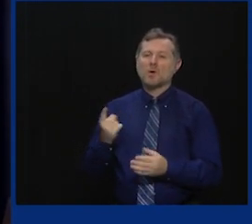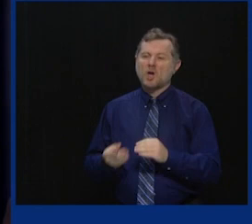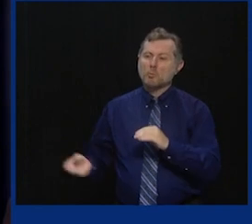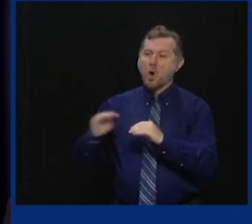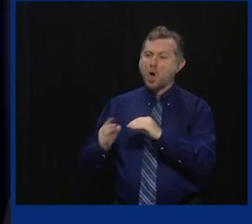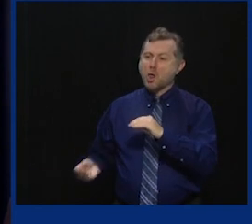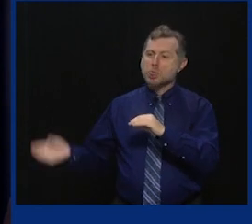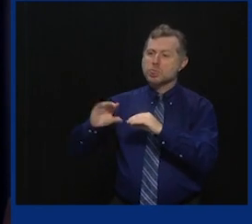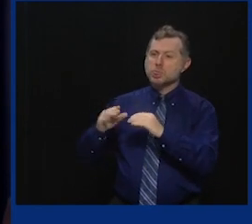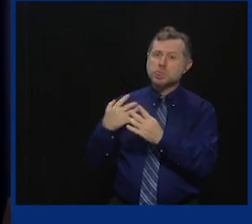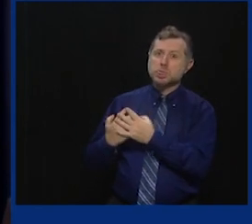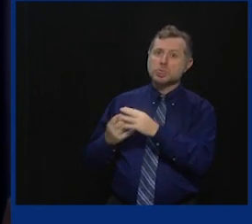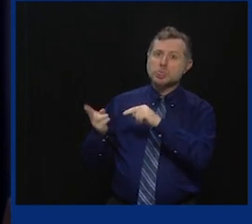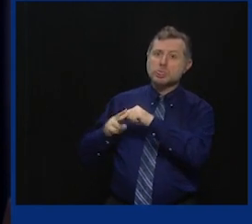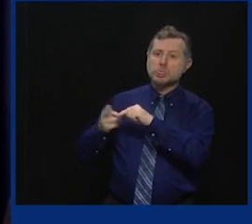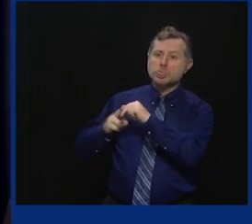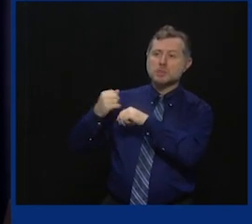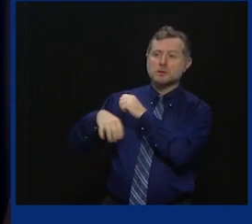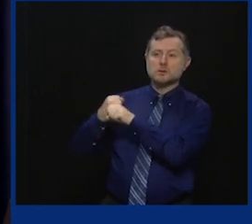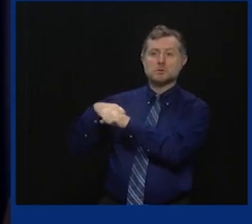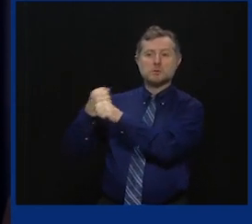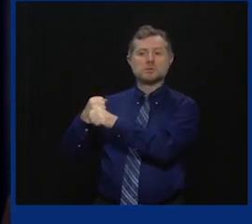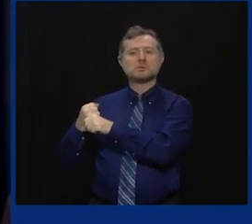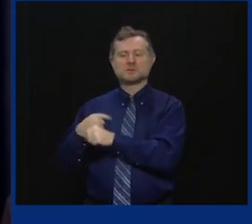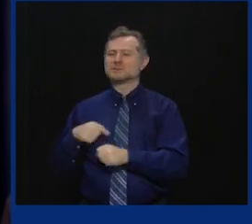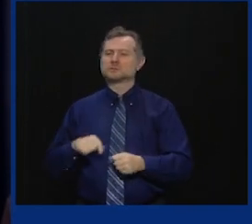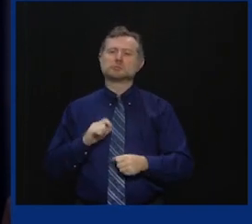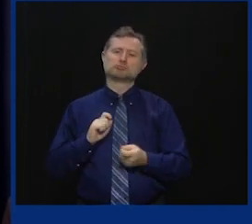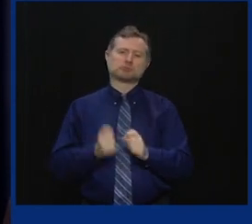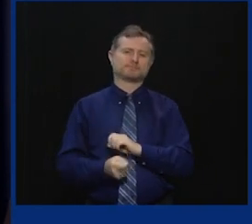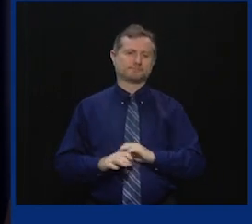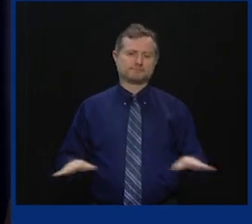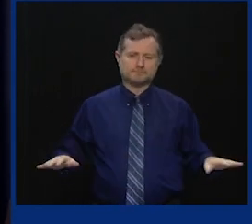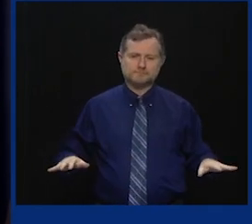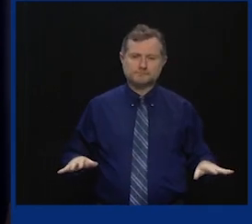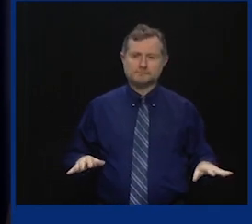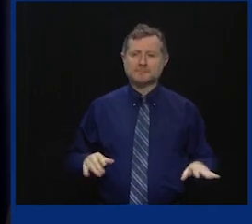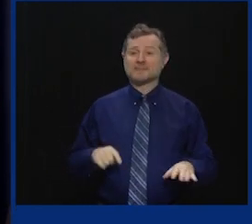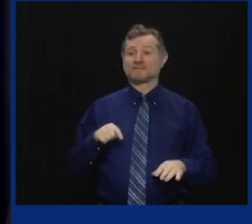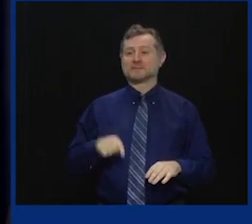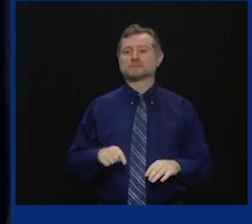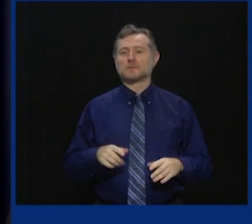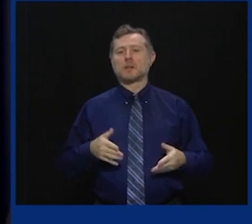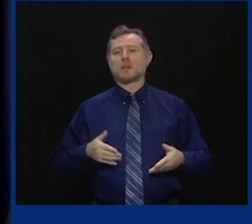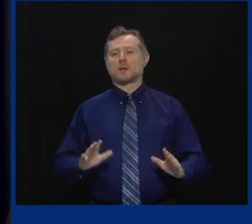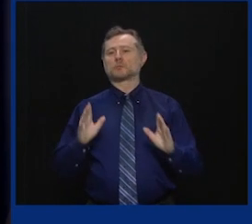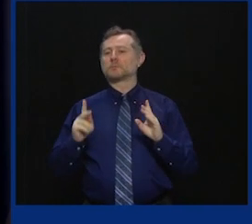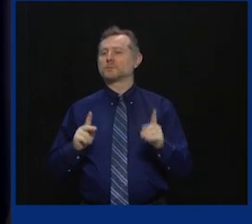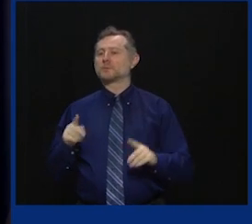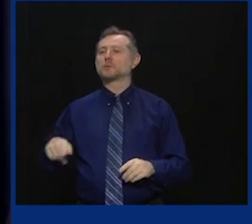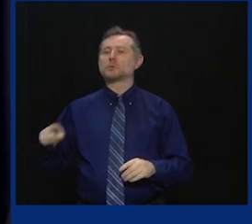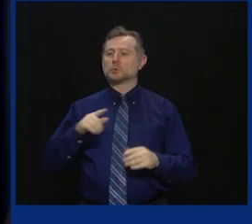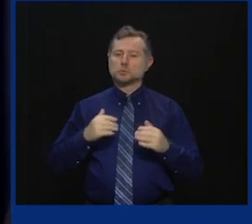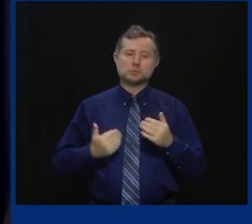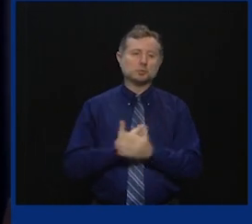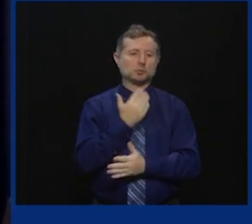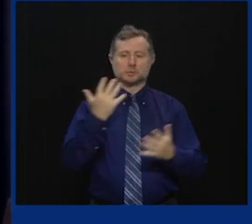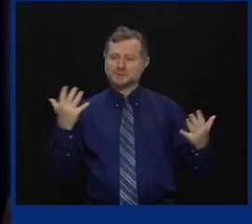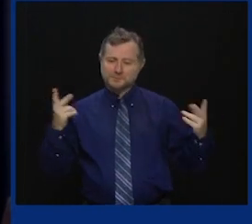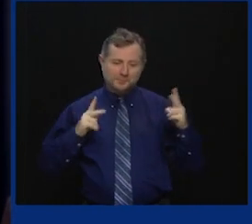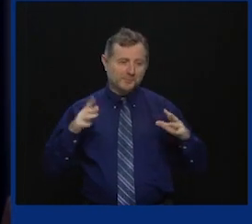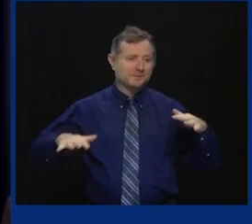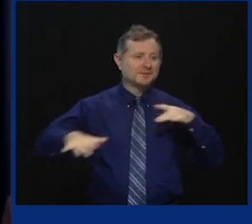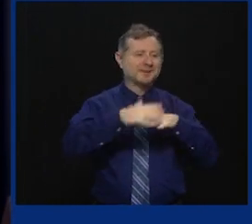This changes that. This allows people to be reintegrated in society with